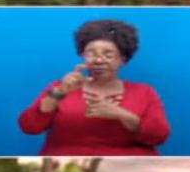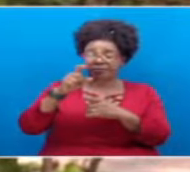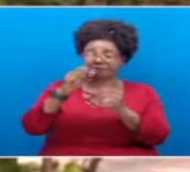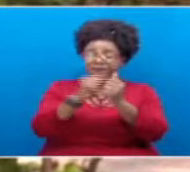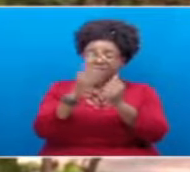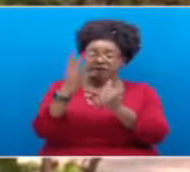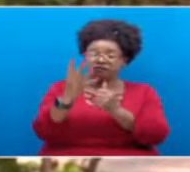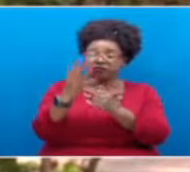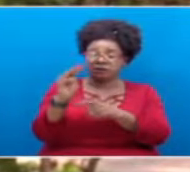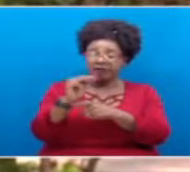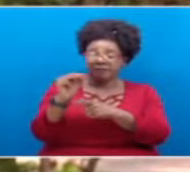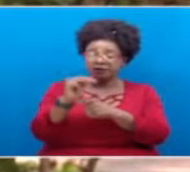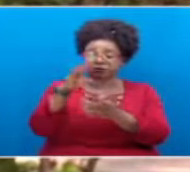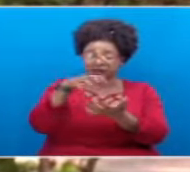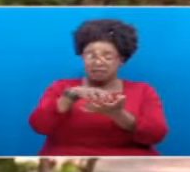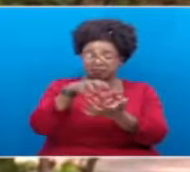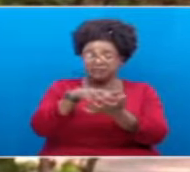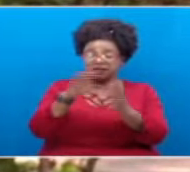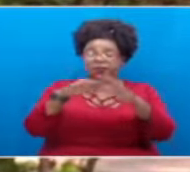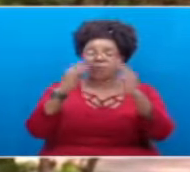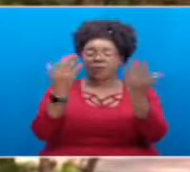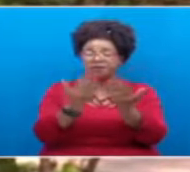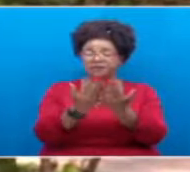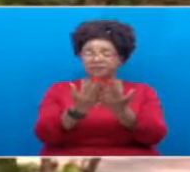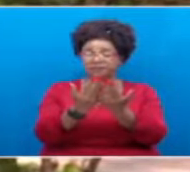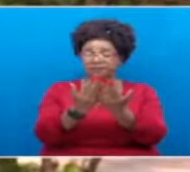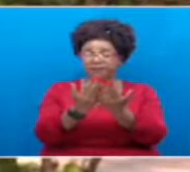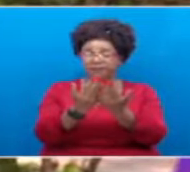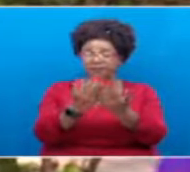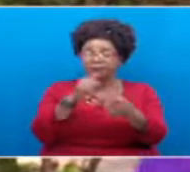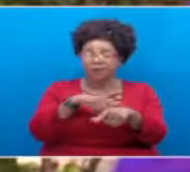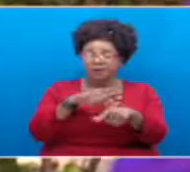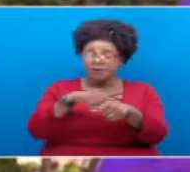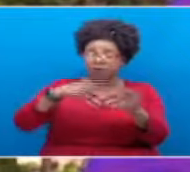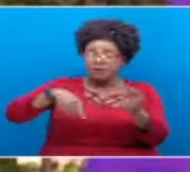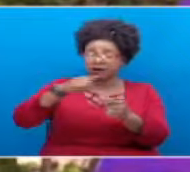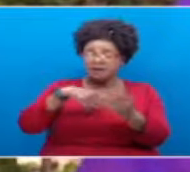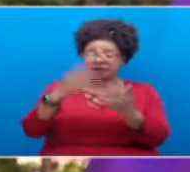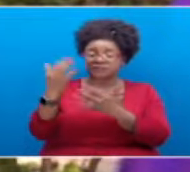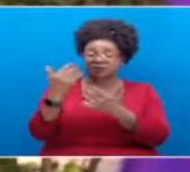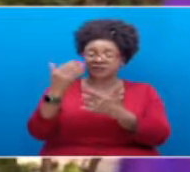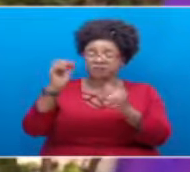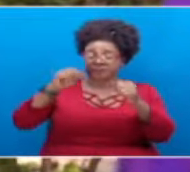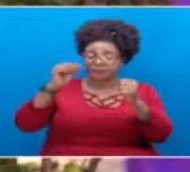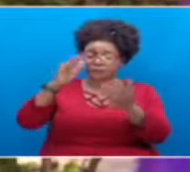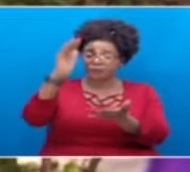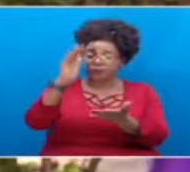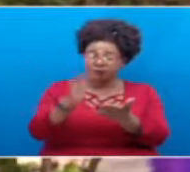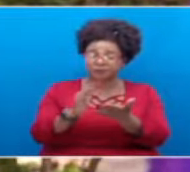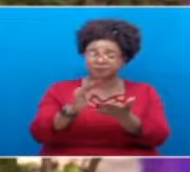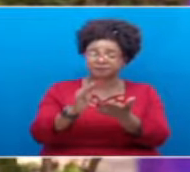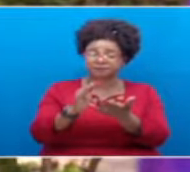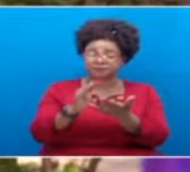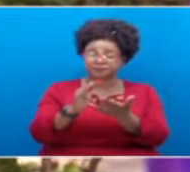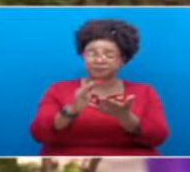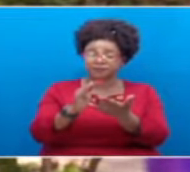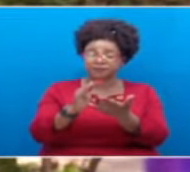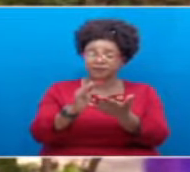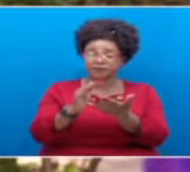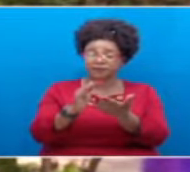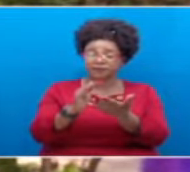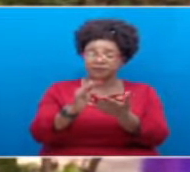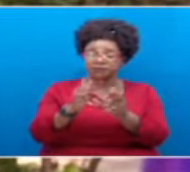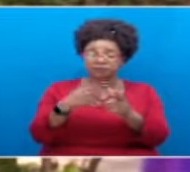million cases in the world, when we were expecting that they will go down, and the trend has been going down,